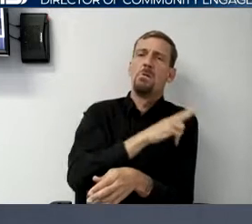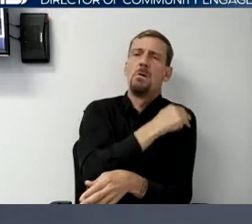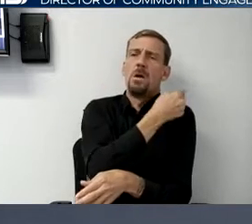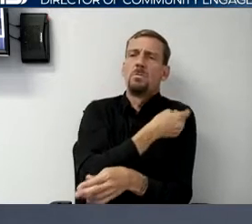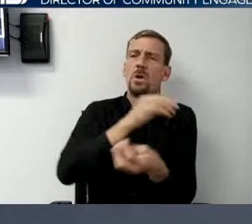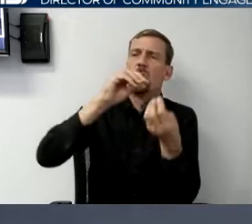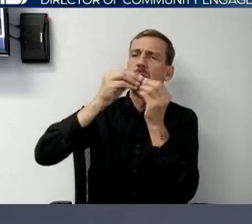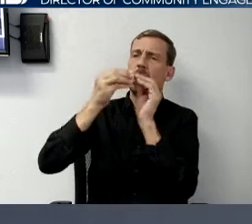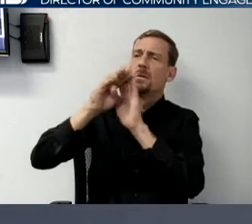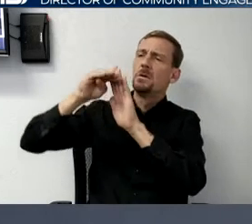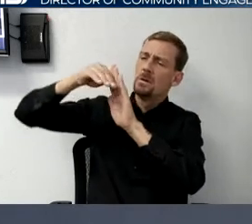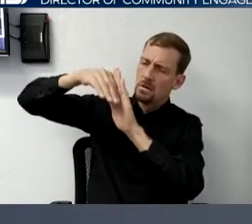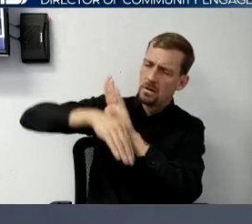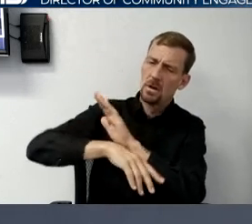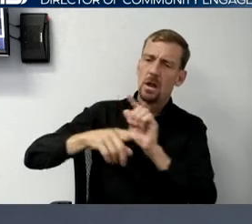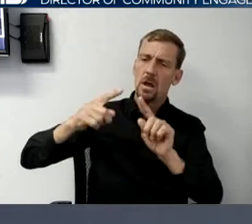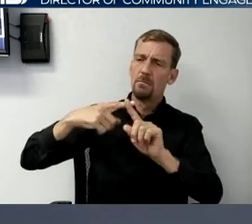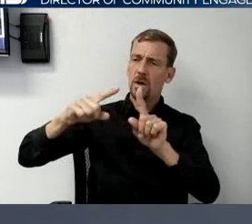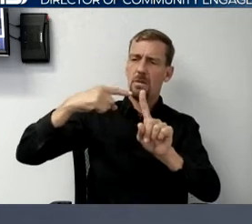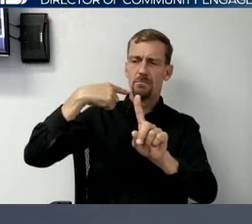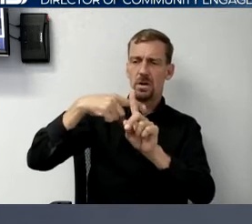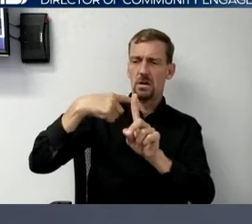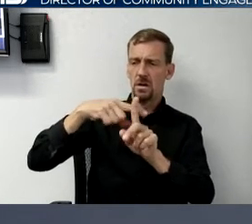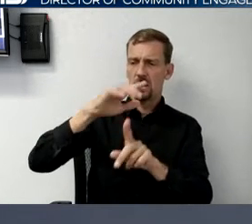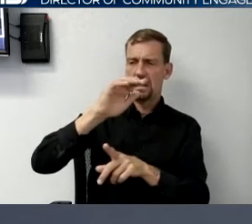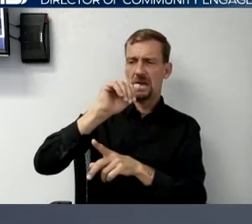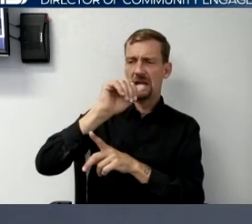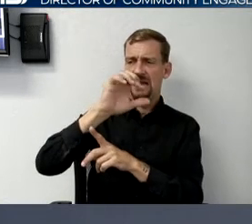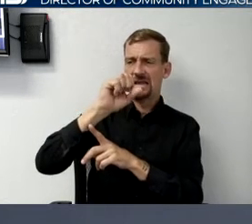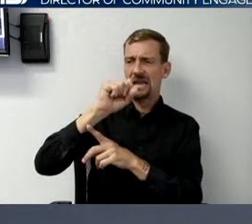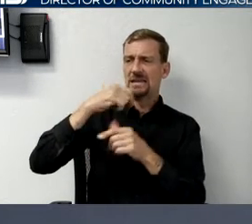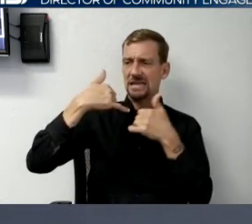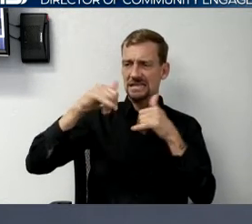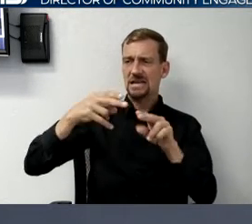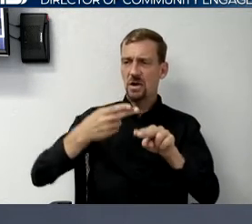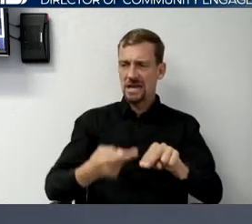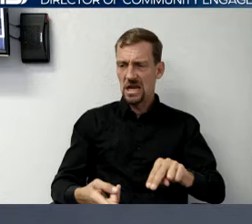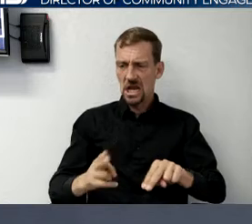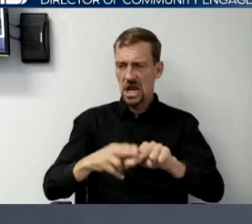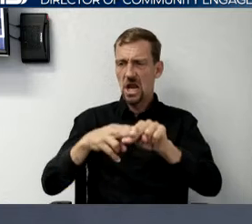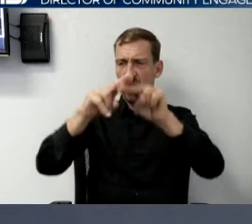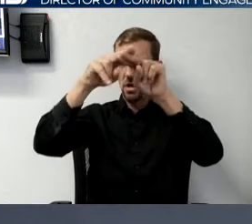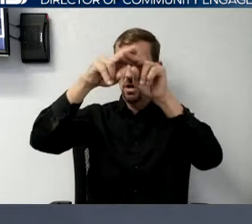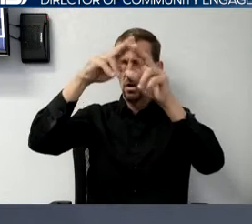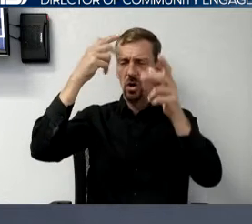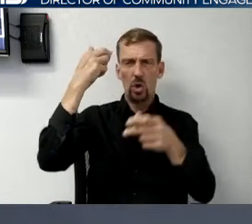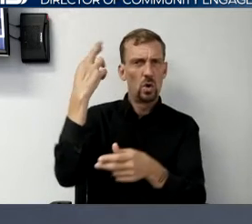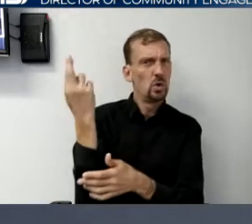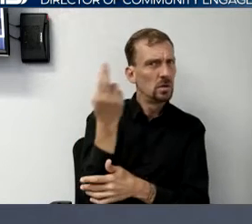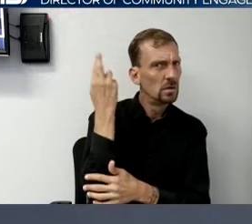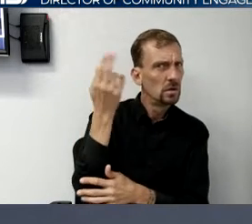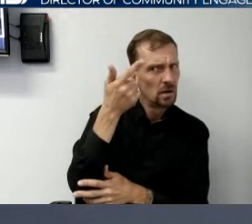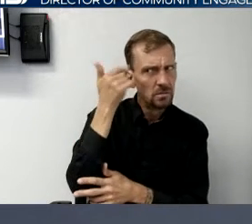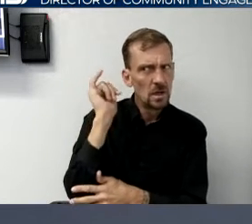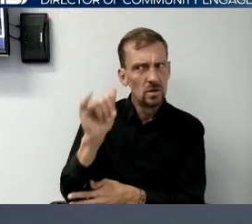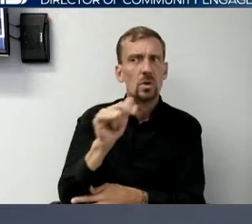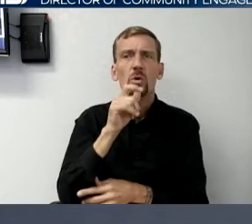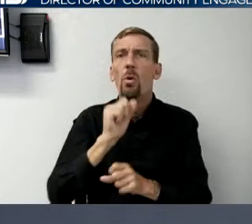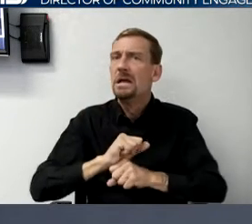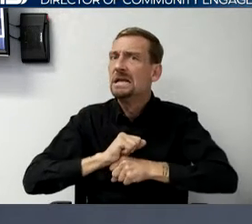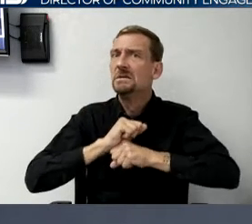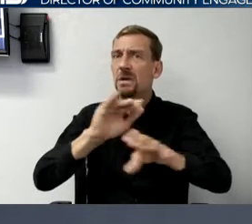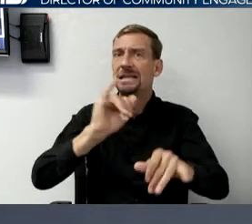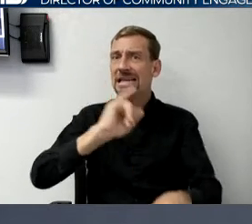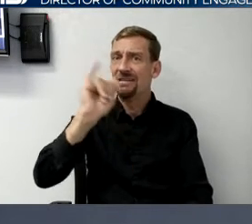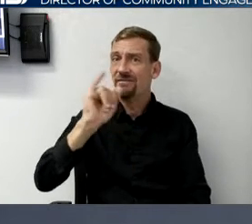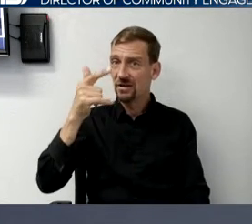dropping so much while the number of positive cases is consistently increasing? Is it possibly because those who are spreading the infection